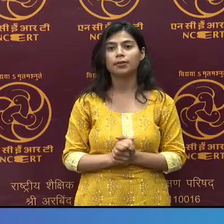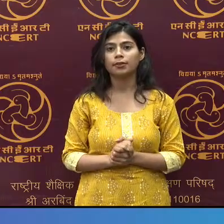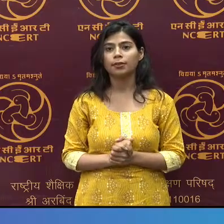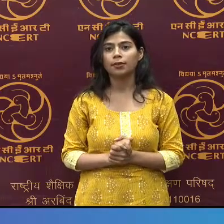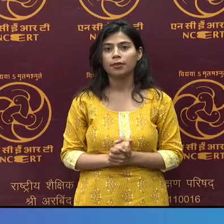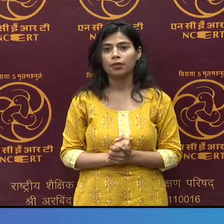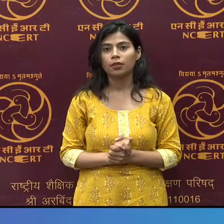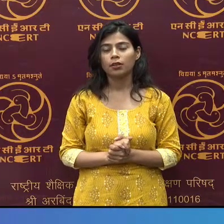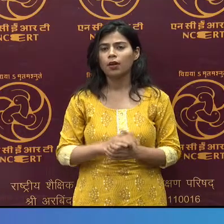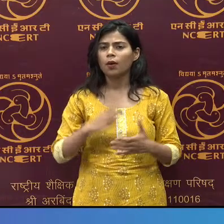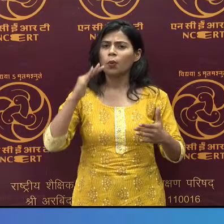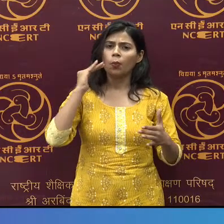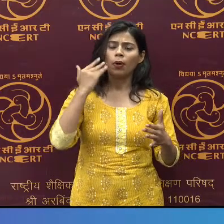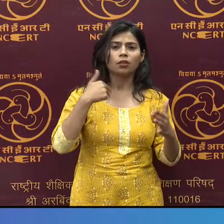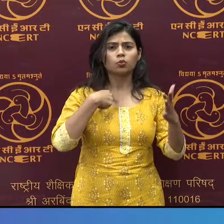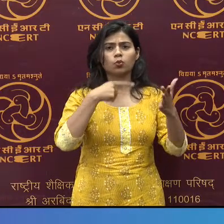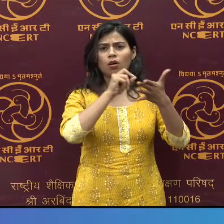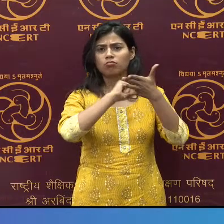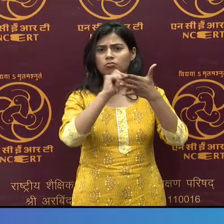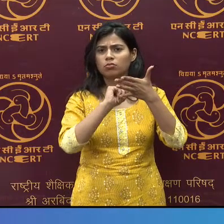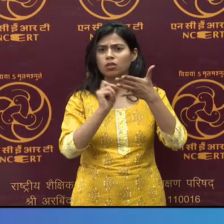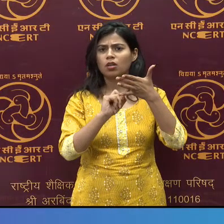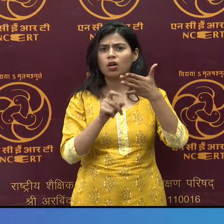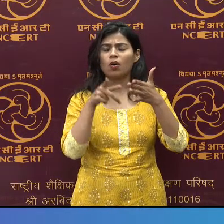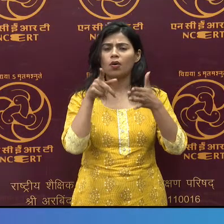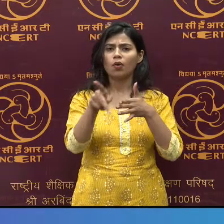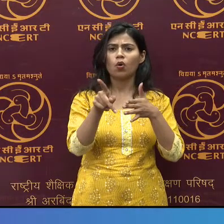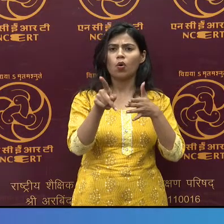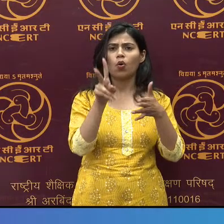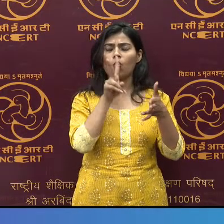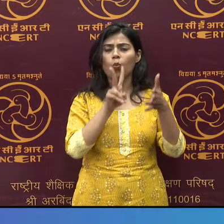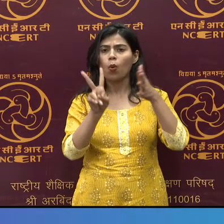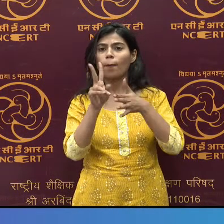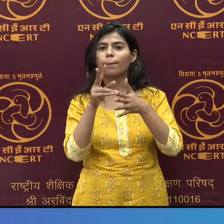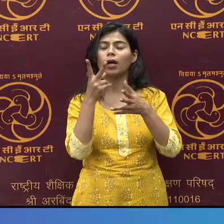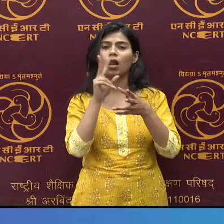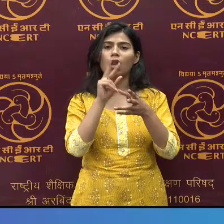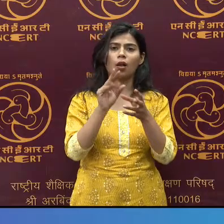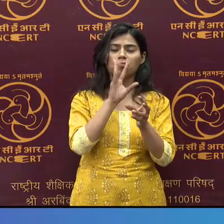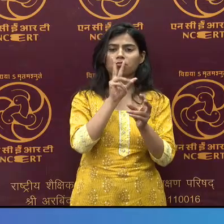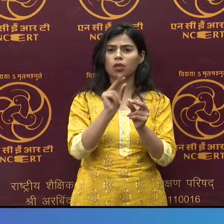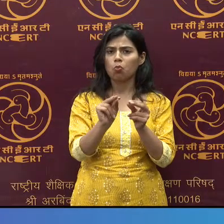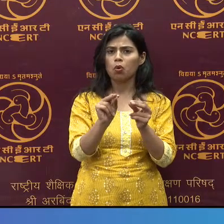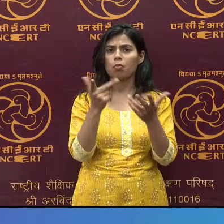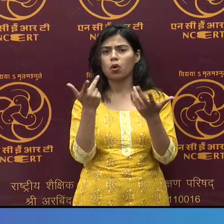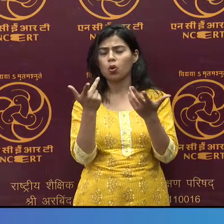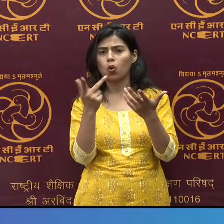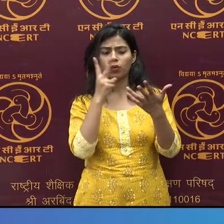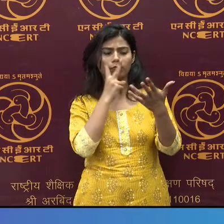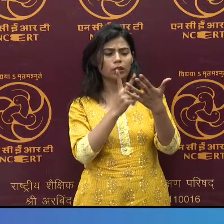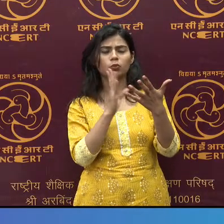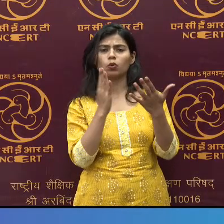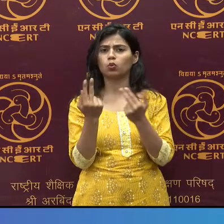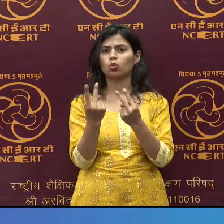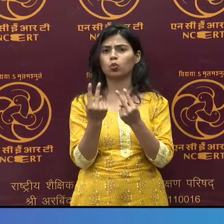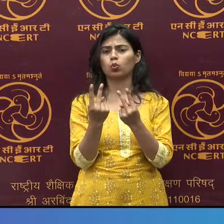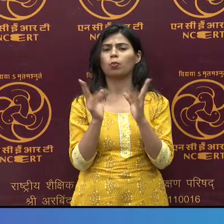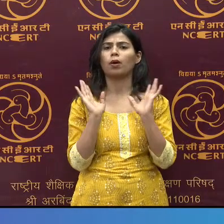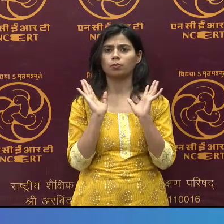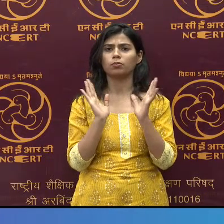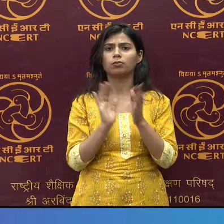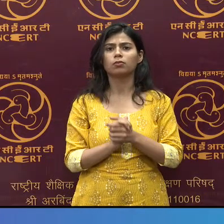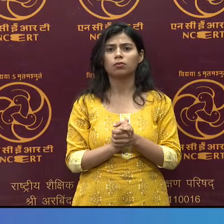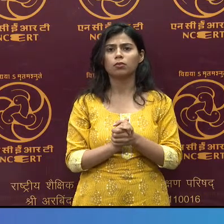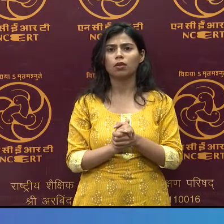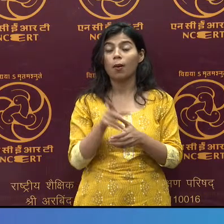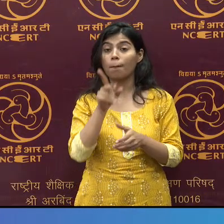So when you are writing in the question, you will have a verbal or a visual input on the basis of which you have to write. Please pay attention to